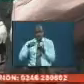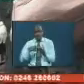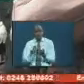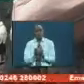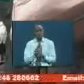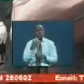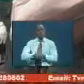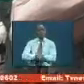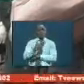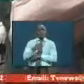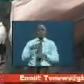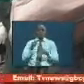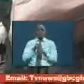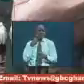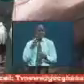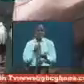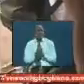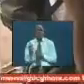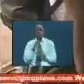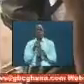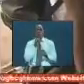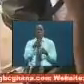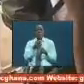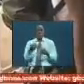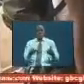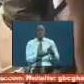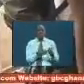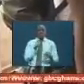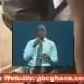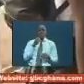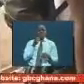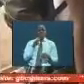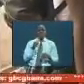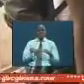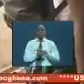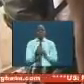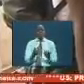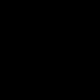border post in efforts to ensure that the disease does not enter the country.